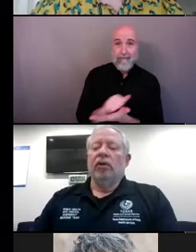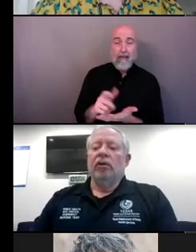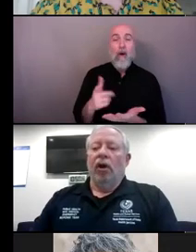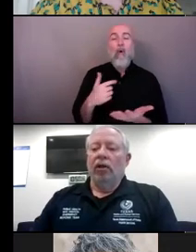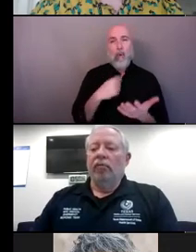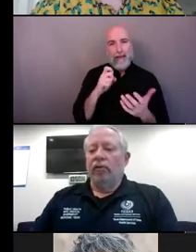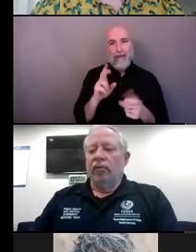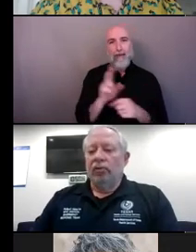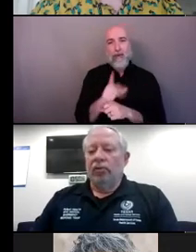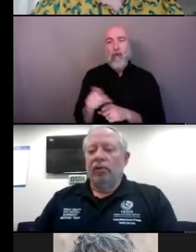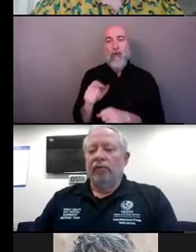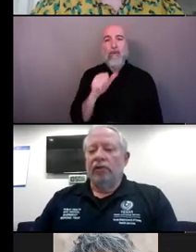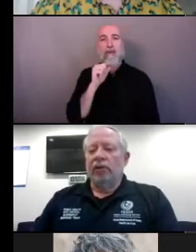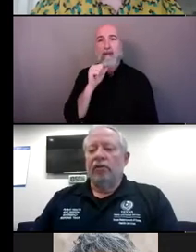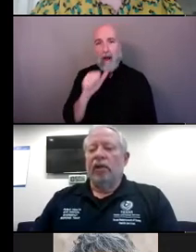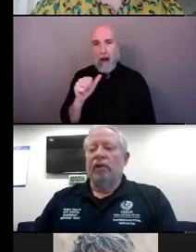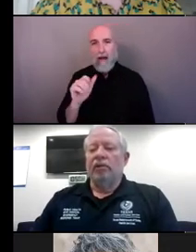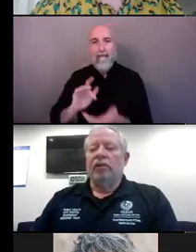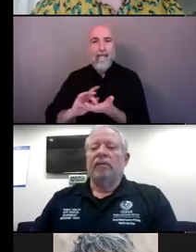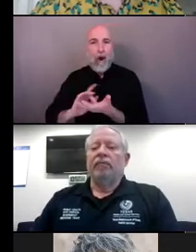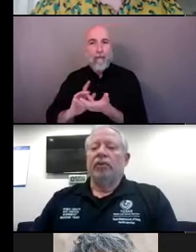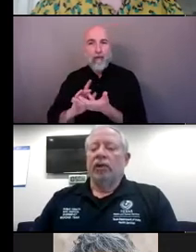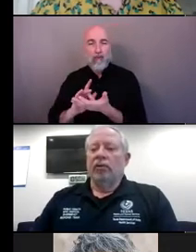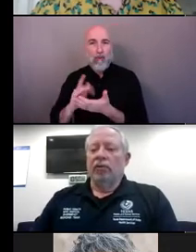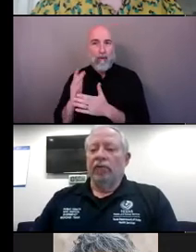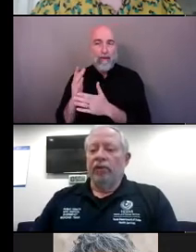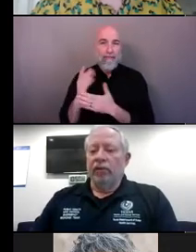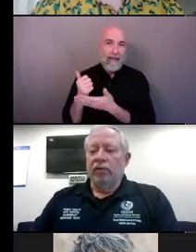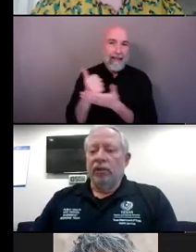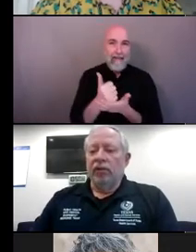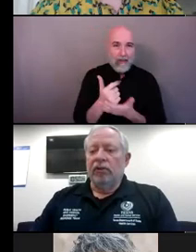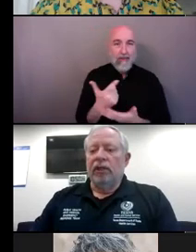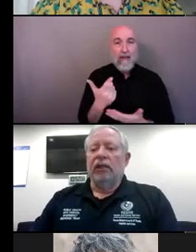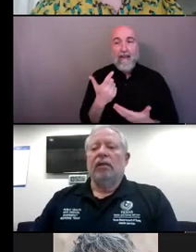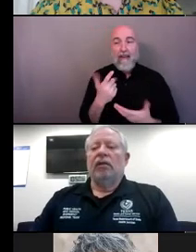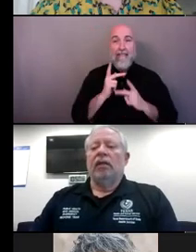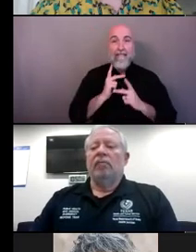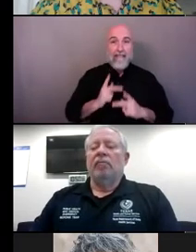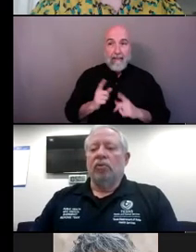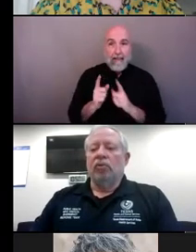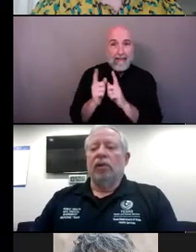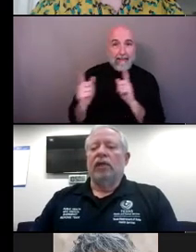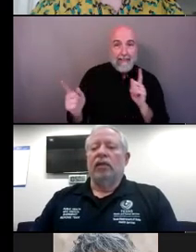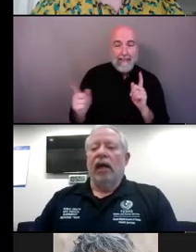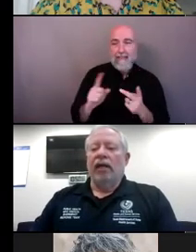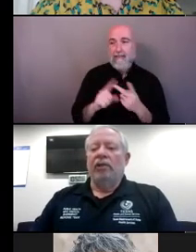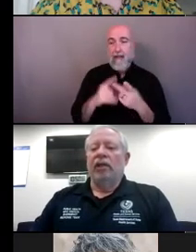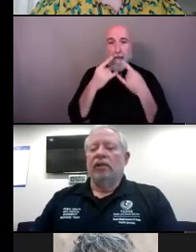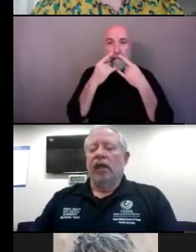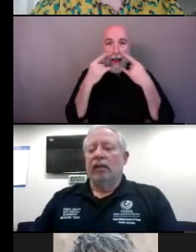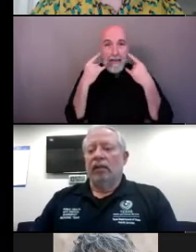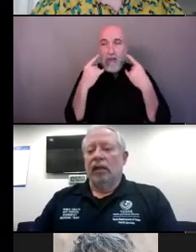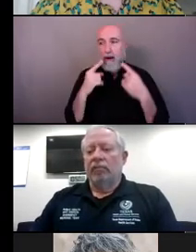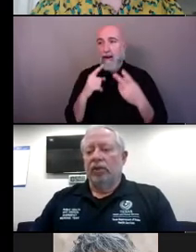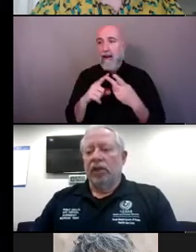those non-pharmaceutical interventions that I mentioned. So in other words, the physical distancing, the mask wearing, the